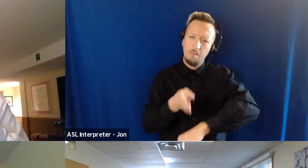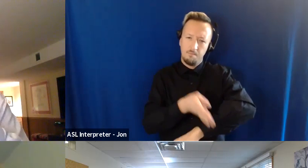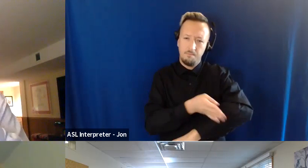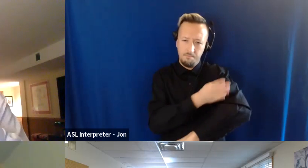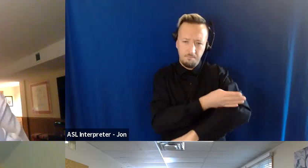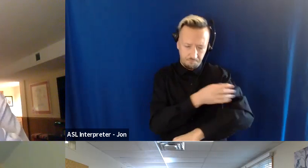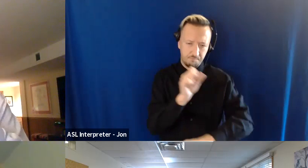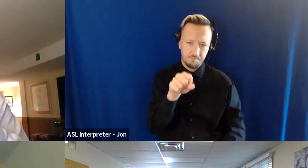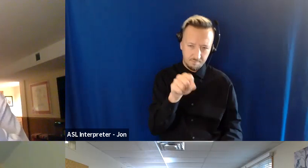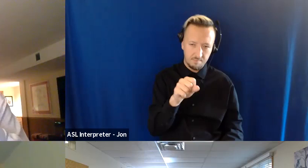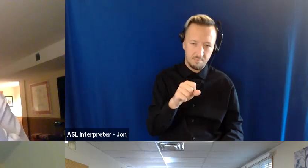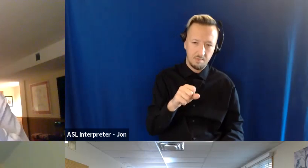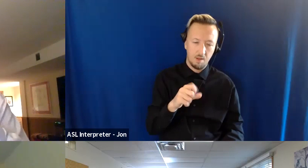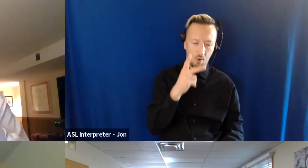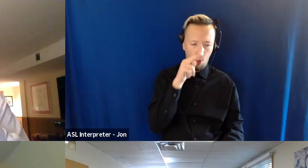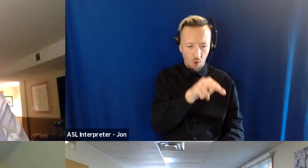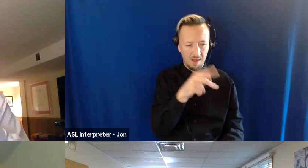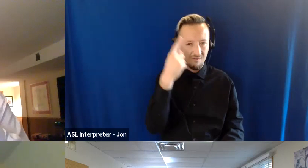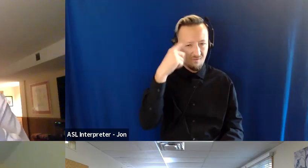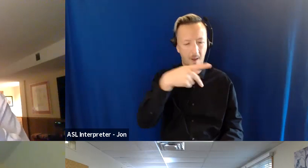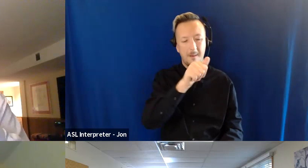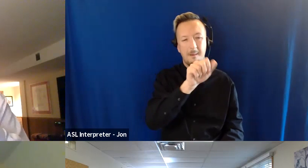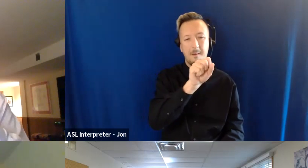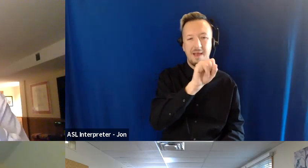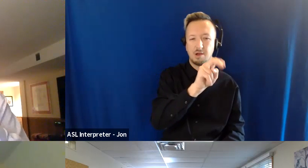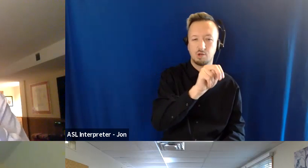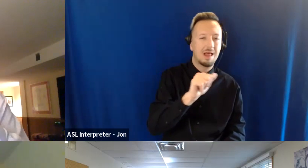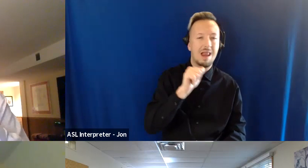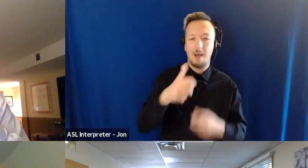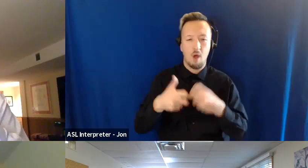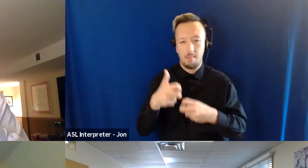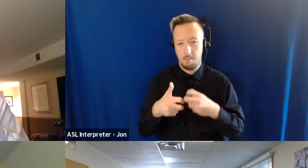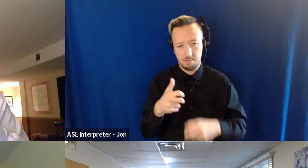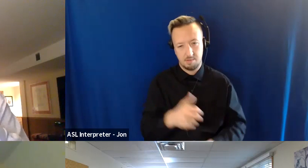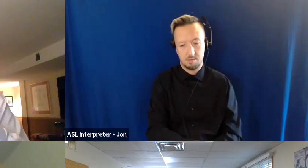for passion and not problems right now.